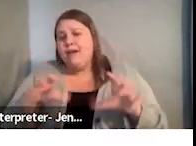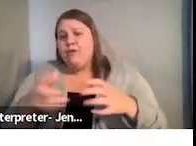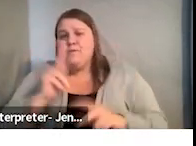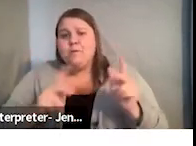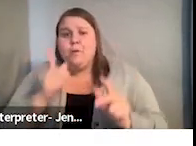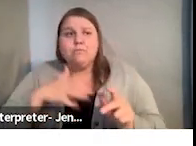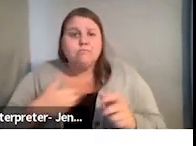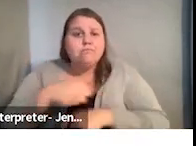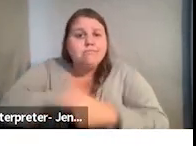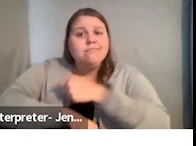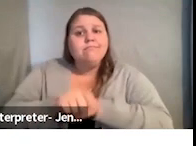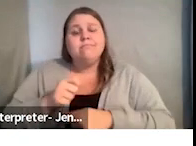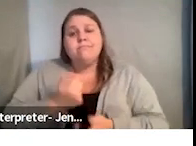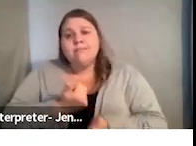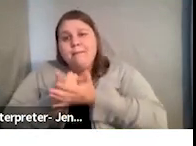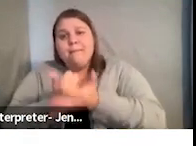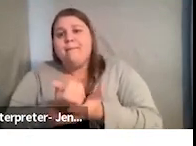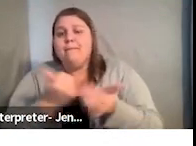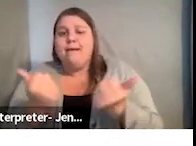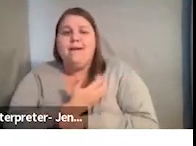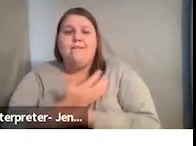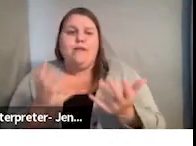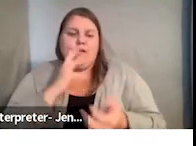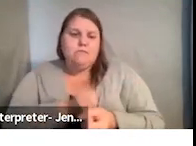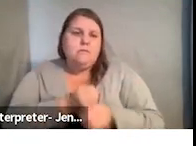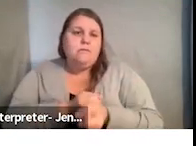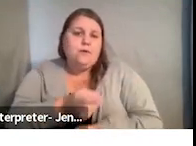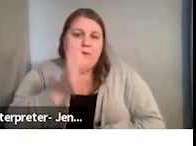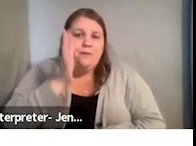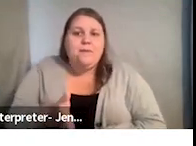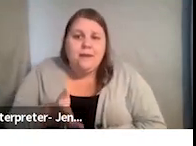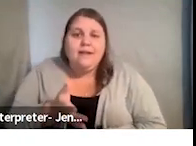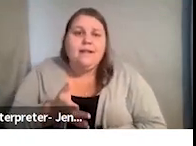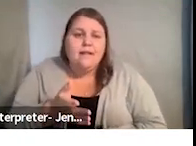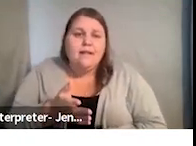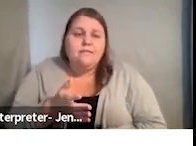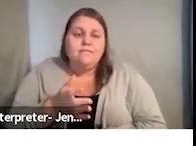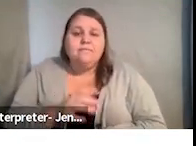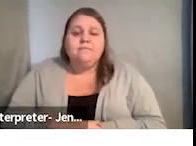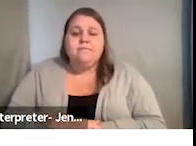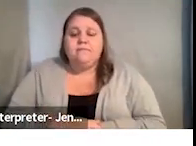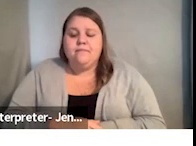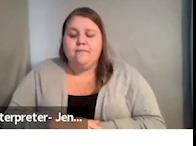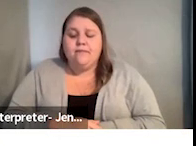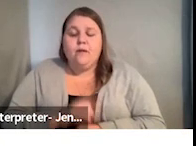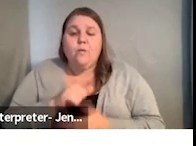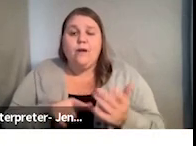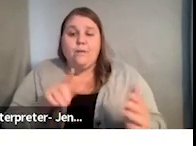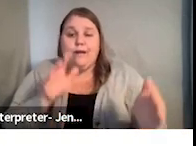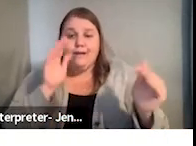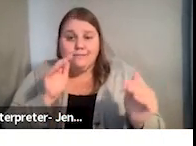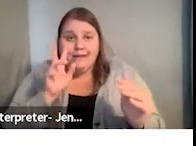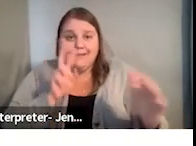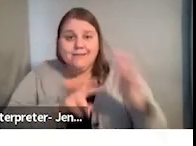meet people where they are in this process, and really support you through moving towards Ohio ISP, what to expect, and how